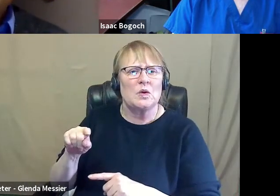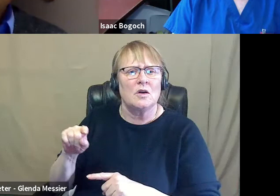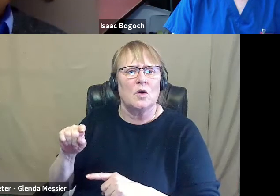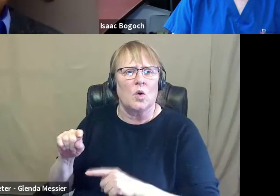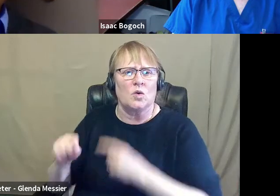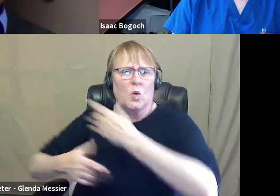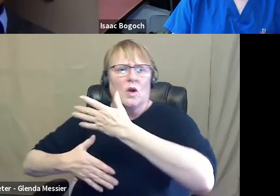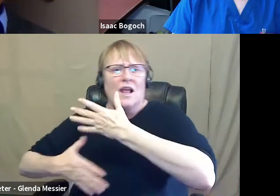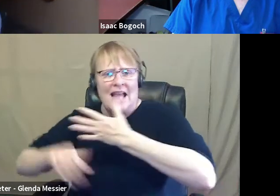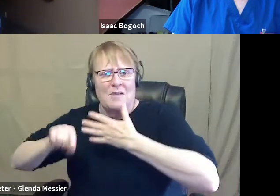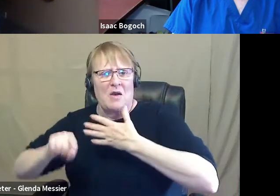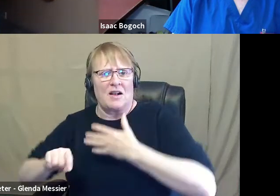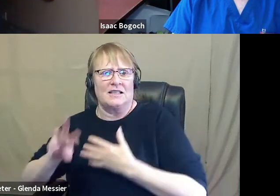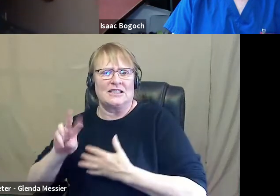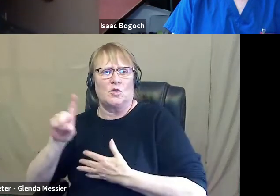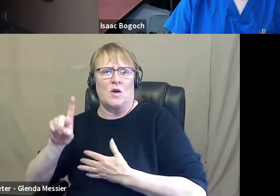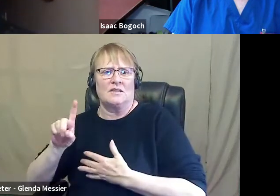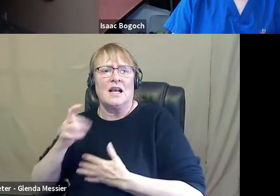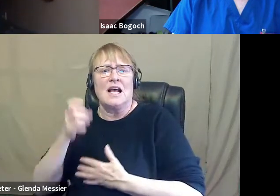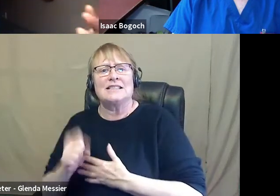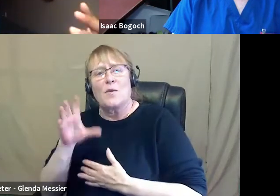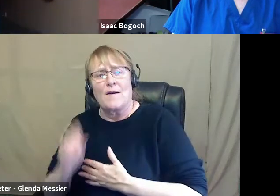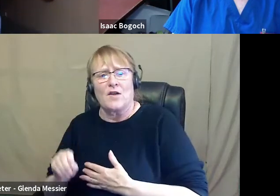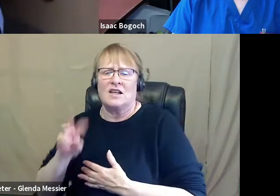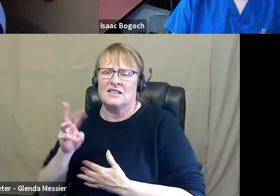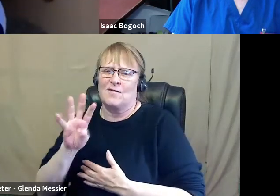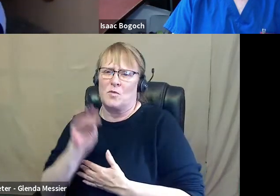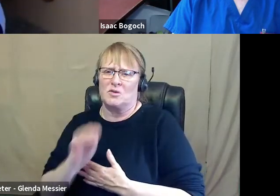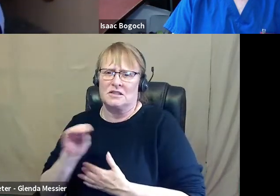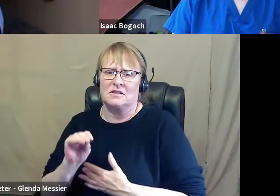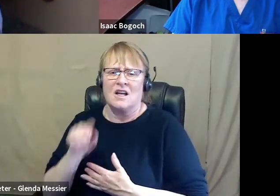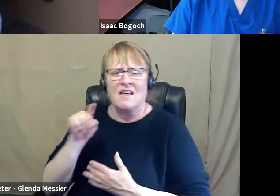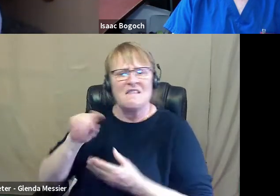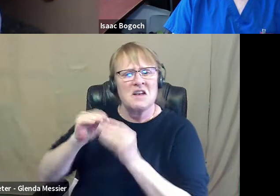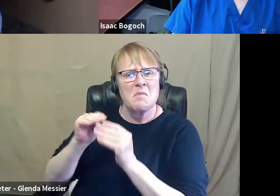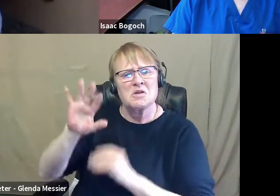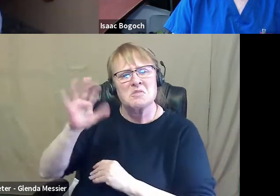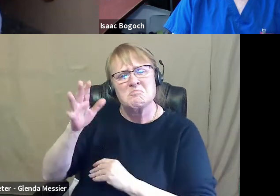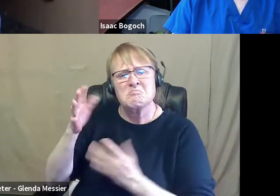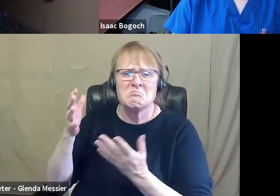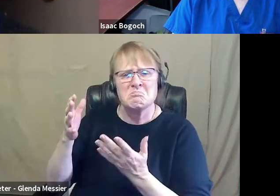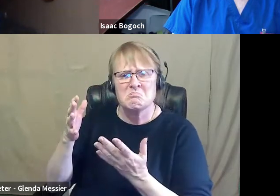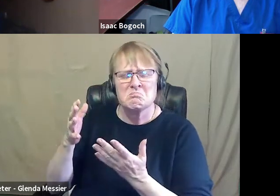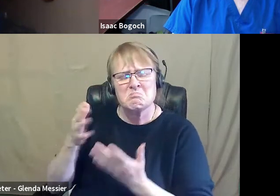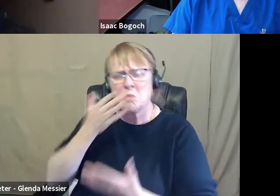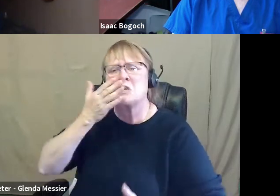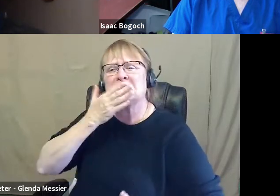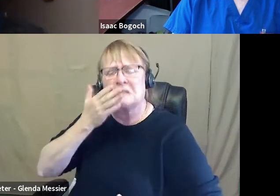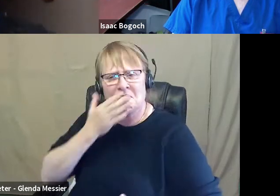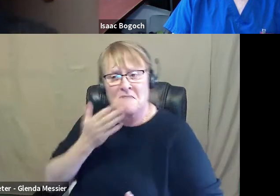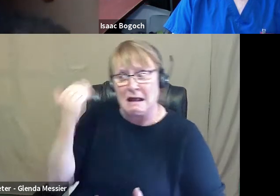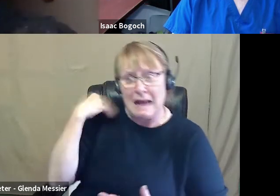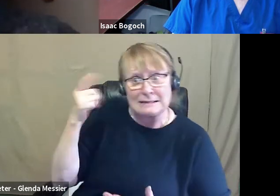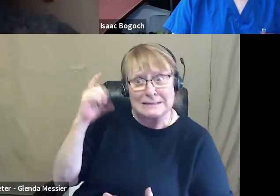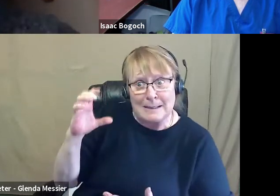64%. Now, we look at these numbers and we think, wow, impressive, right? We would all been very happy with this in November, December of